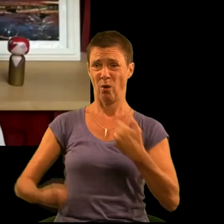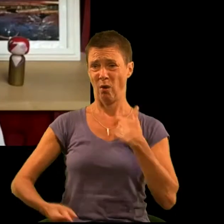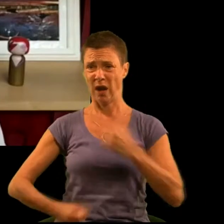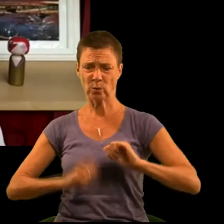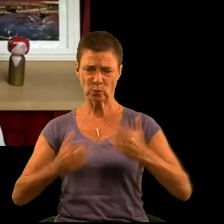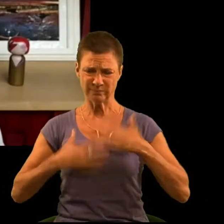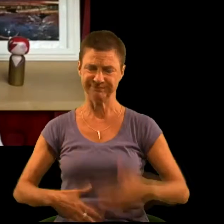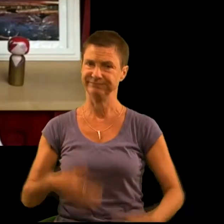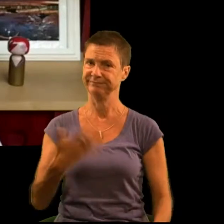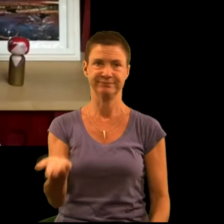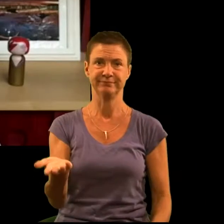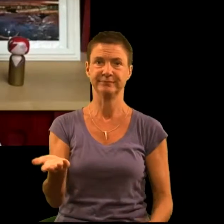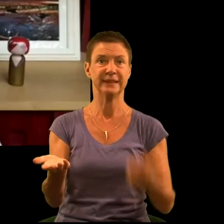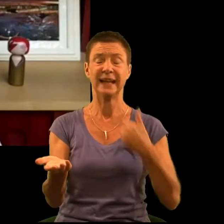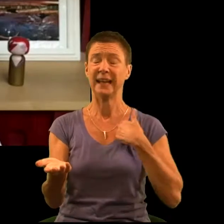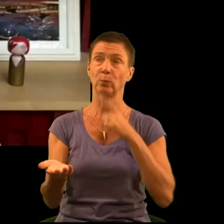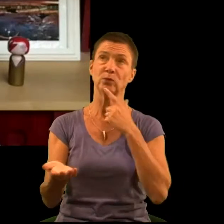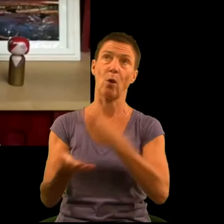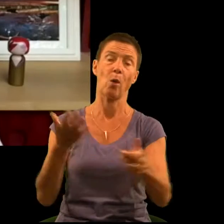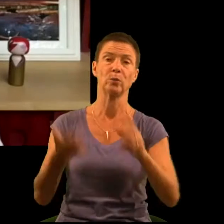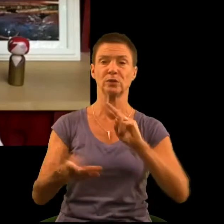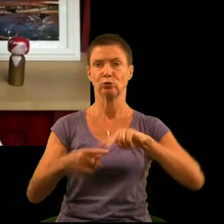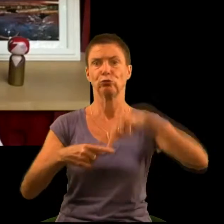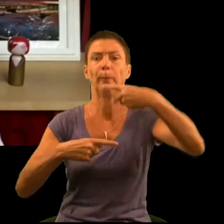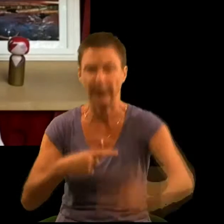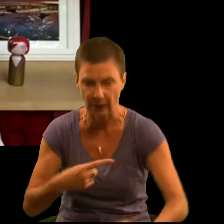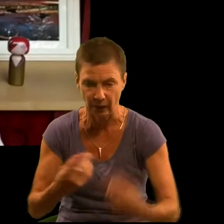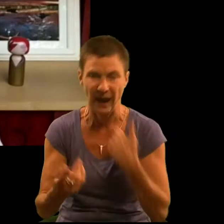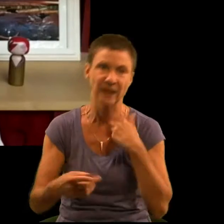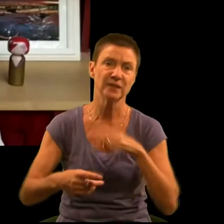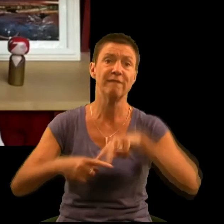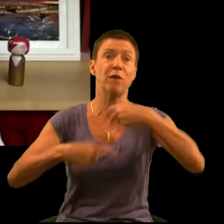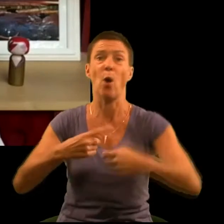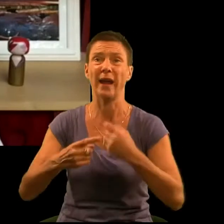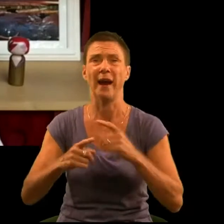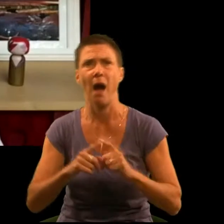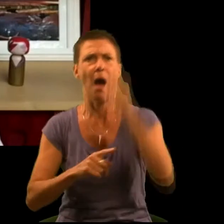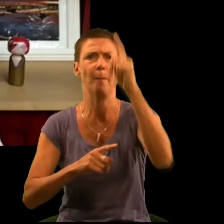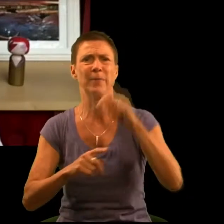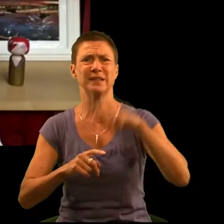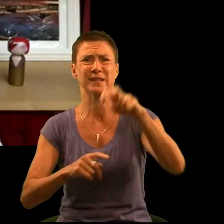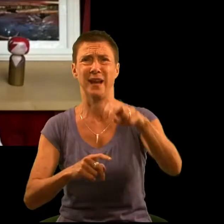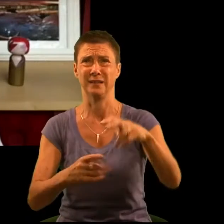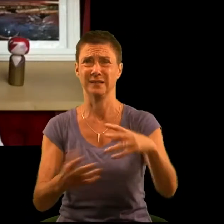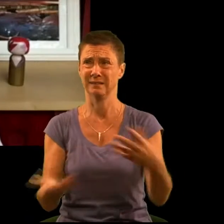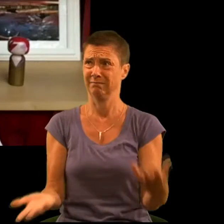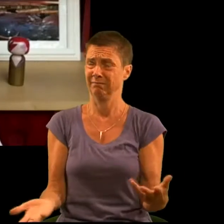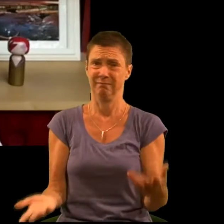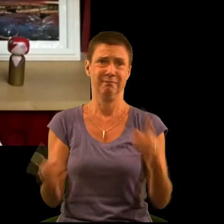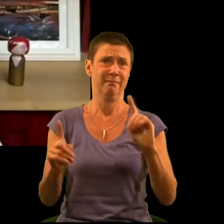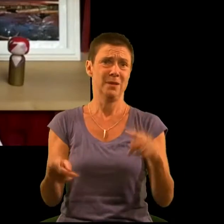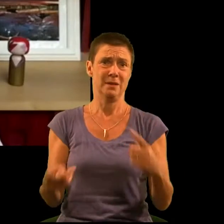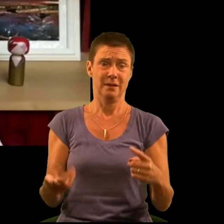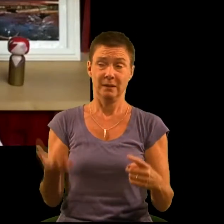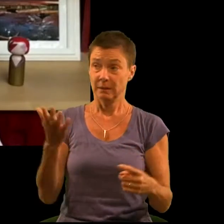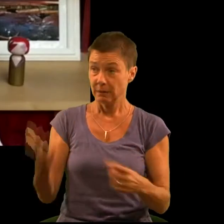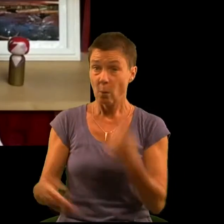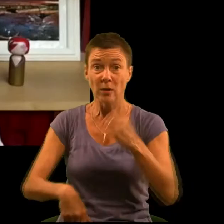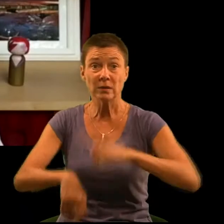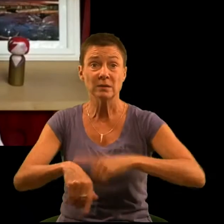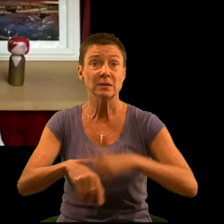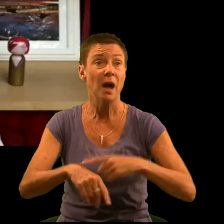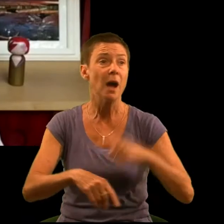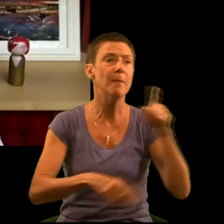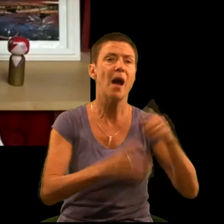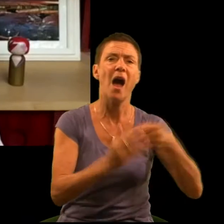of sod. He was forever tripping over footpaths and falling upstairs, which is almost a skill. On one occasion, a group of